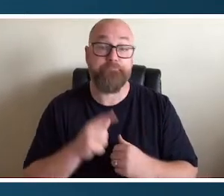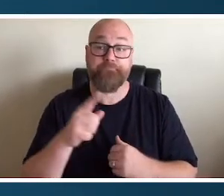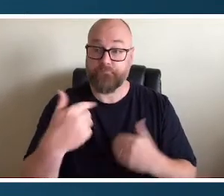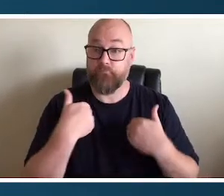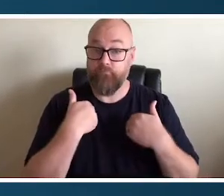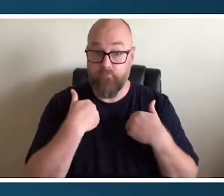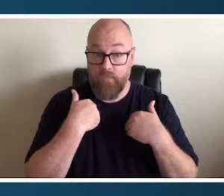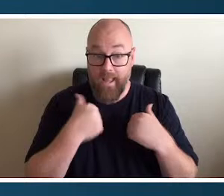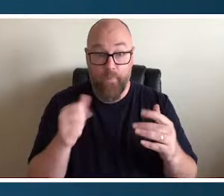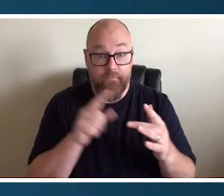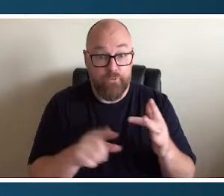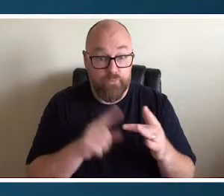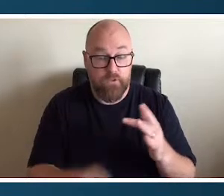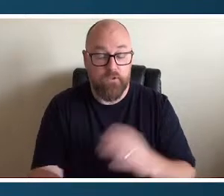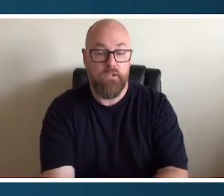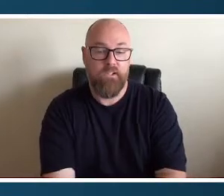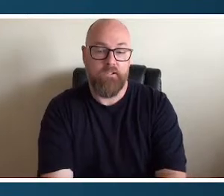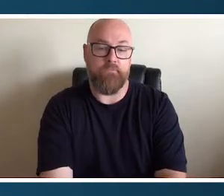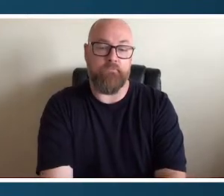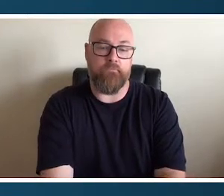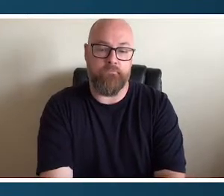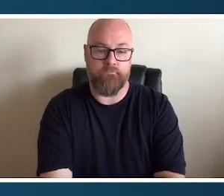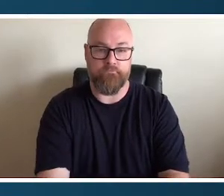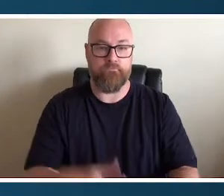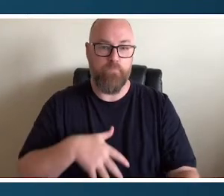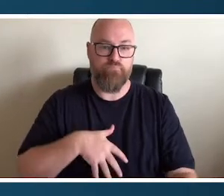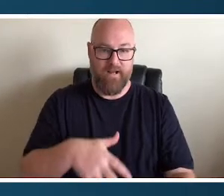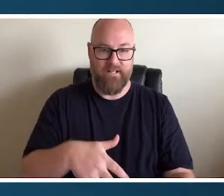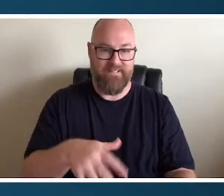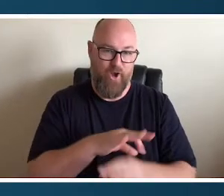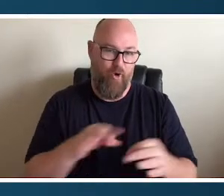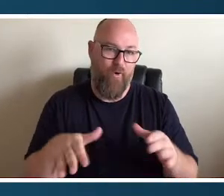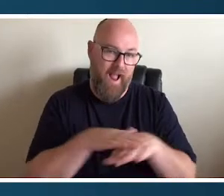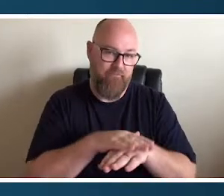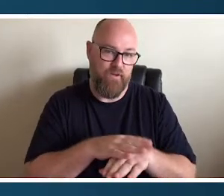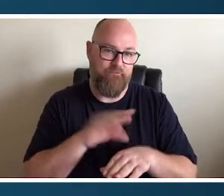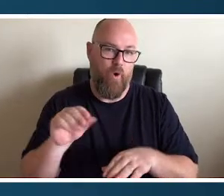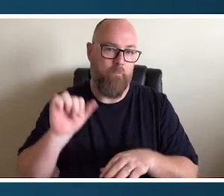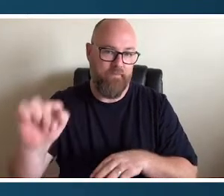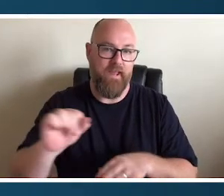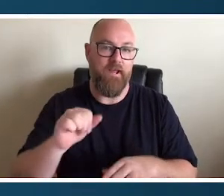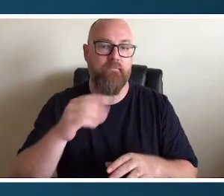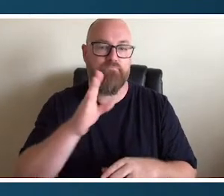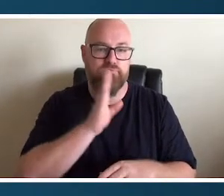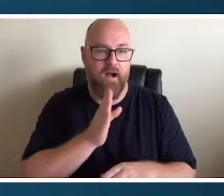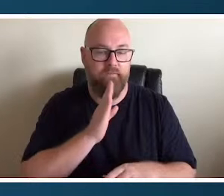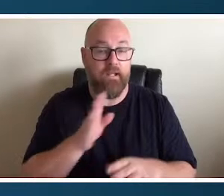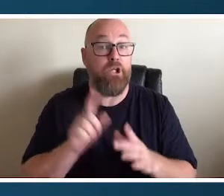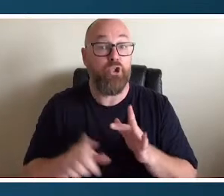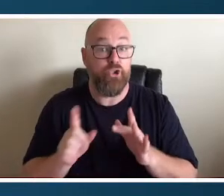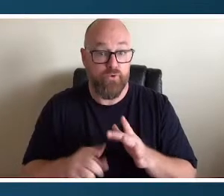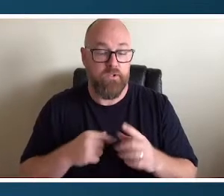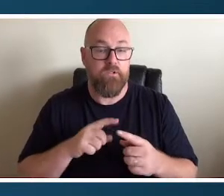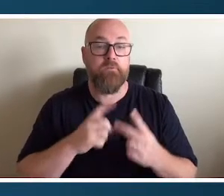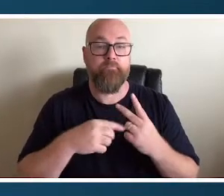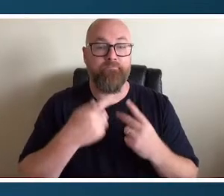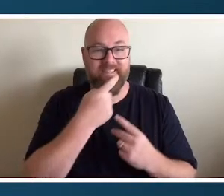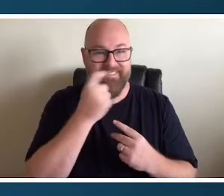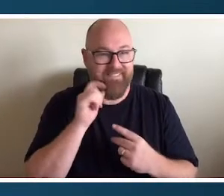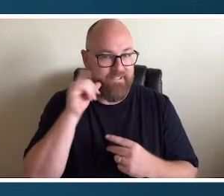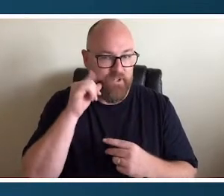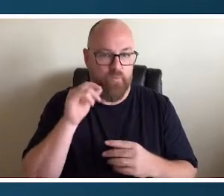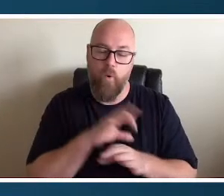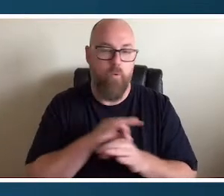we know that pregnancy is not covered by their private insurance at the moment. And dental problems is not covered